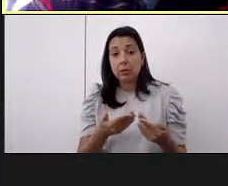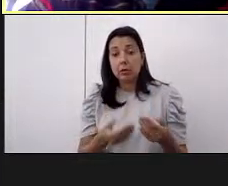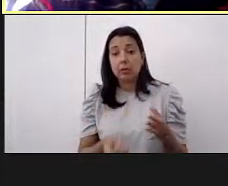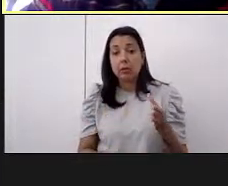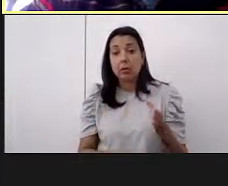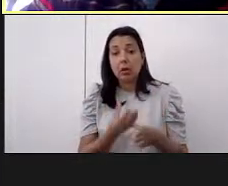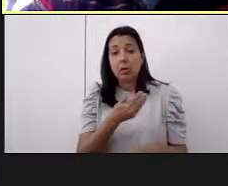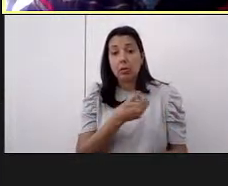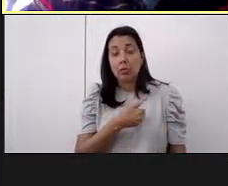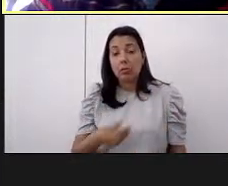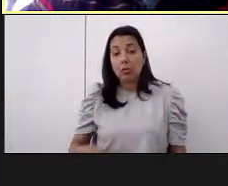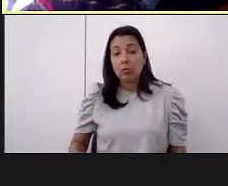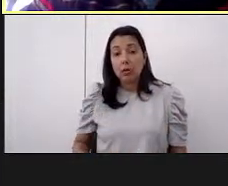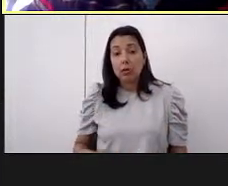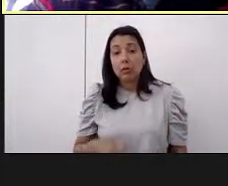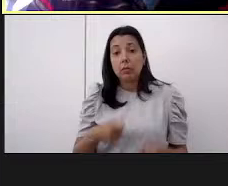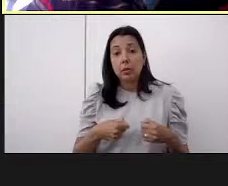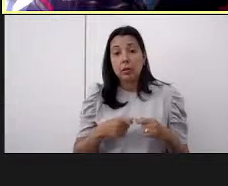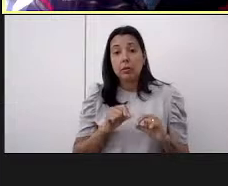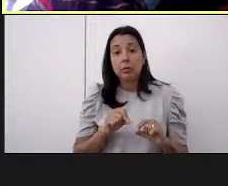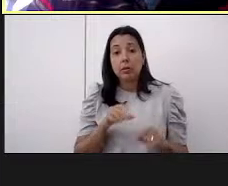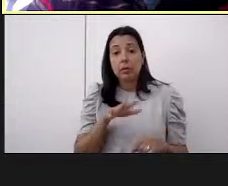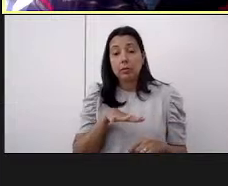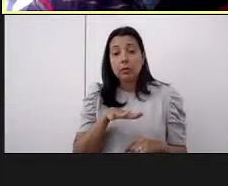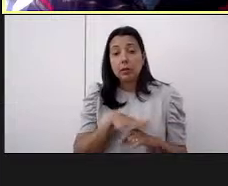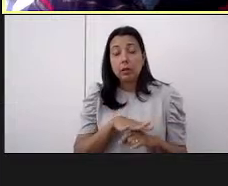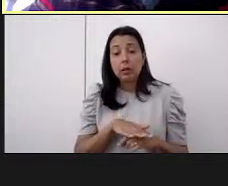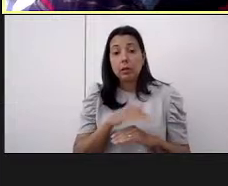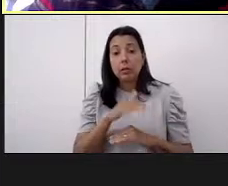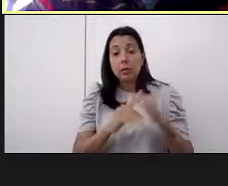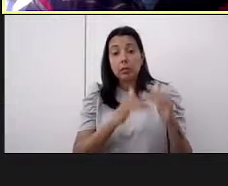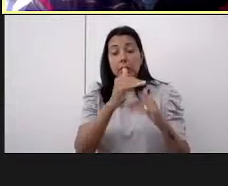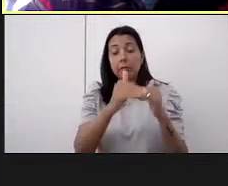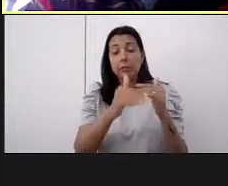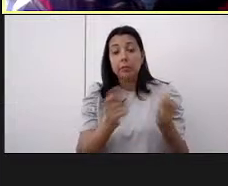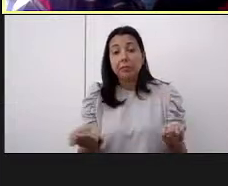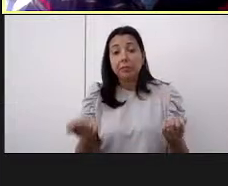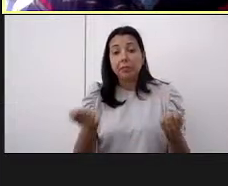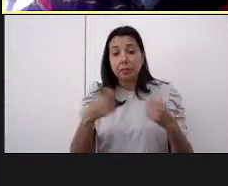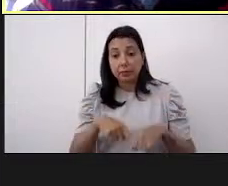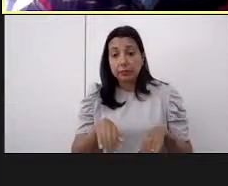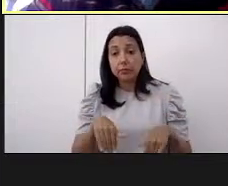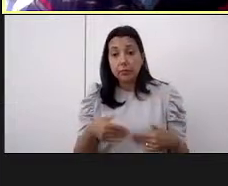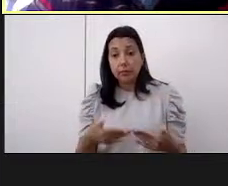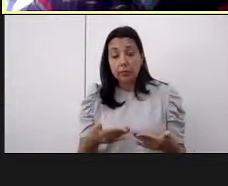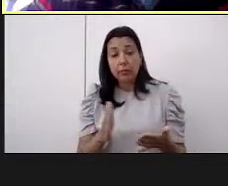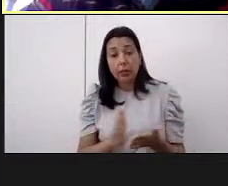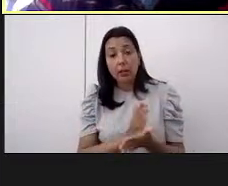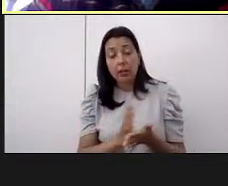of expertise, or the media sector.